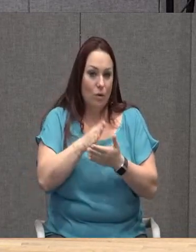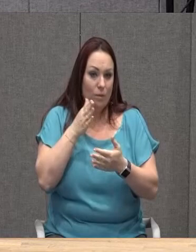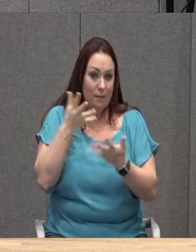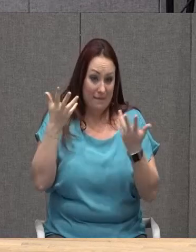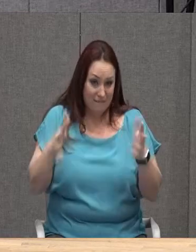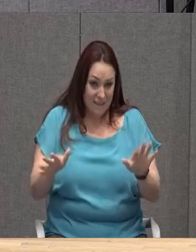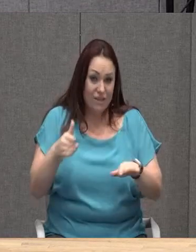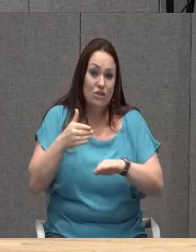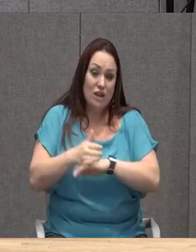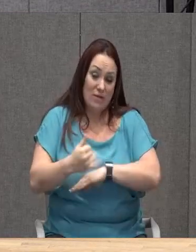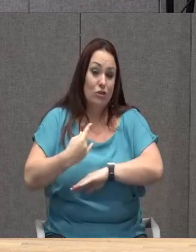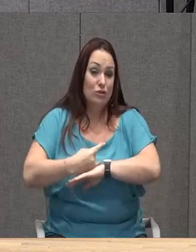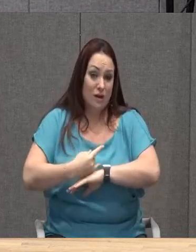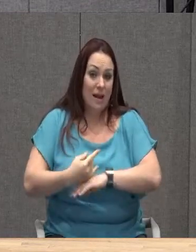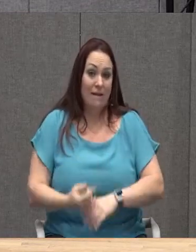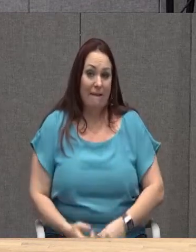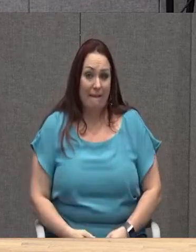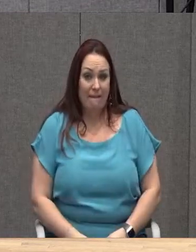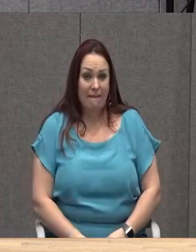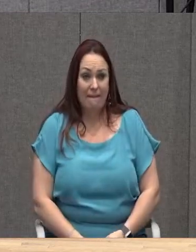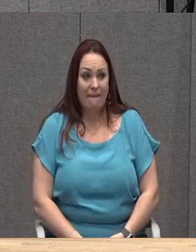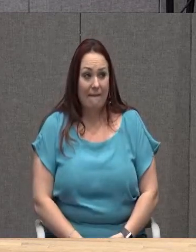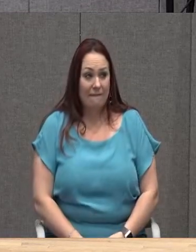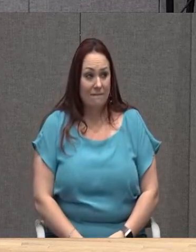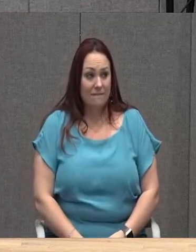pueden encontrar en